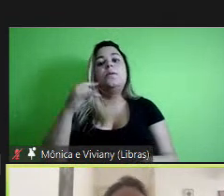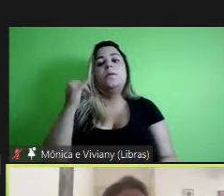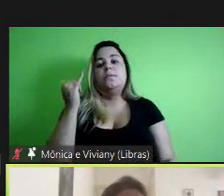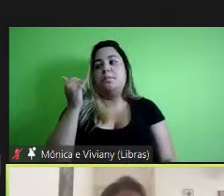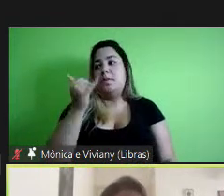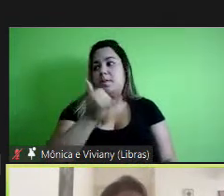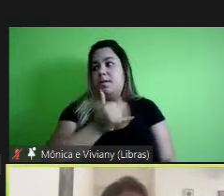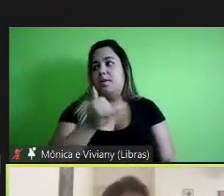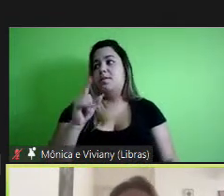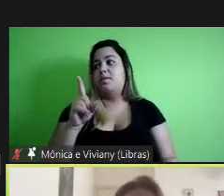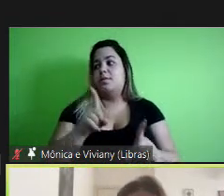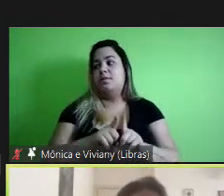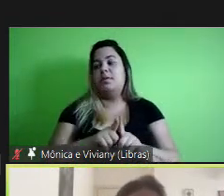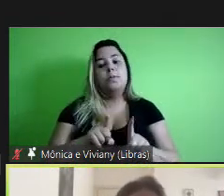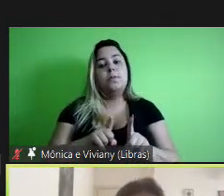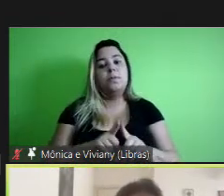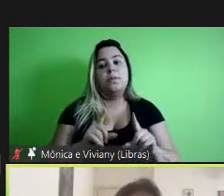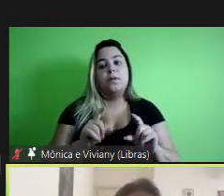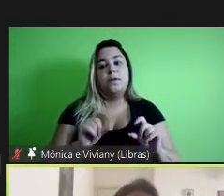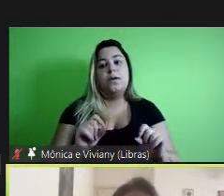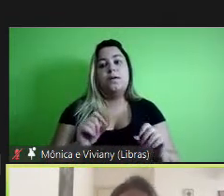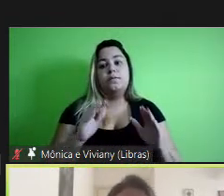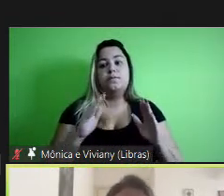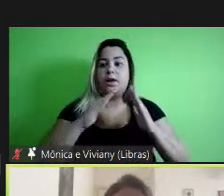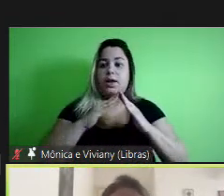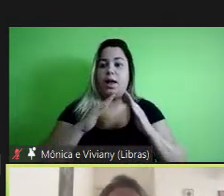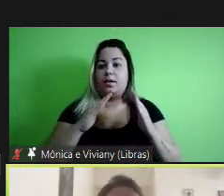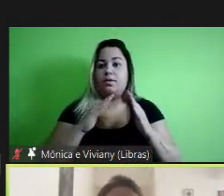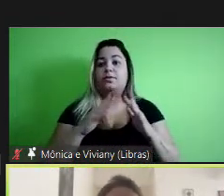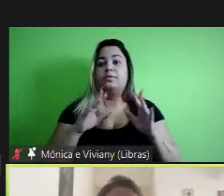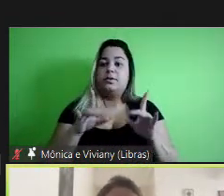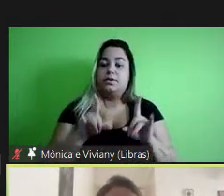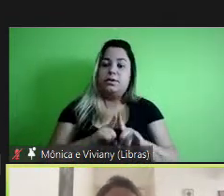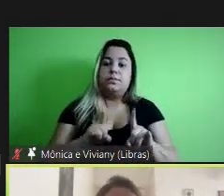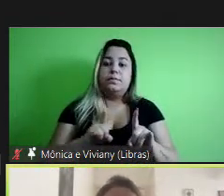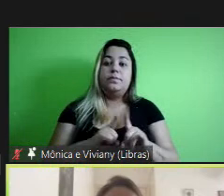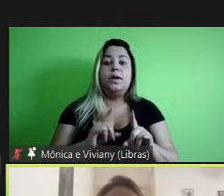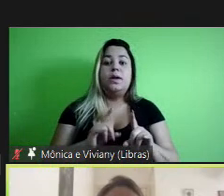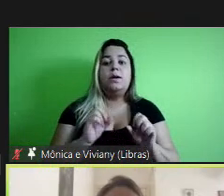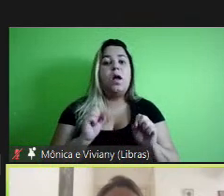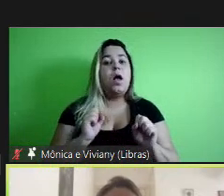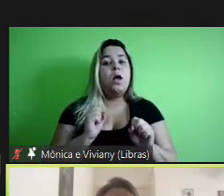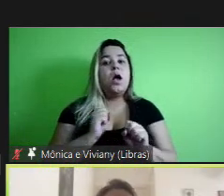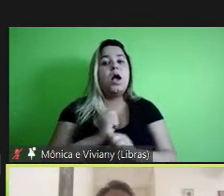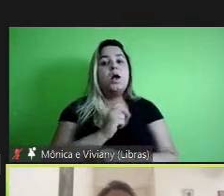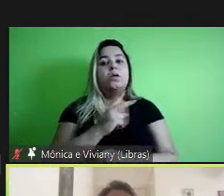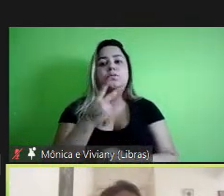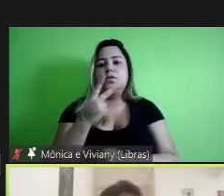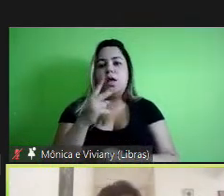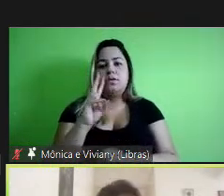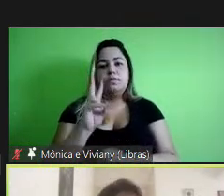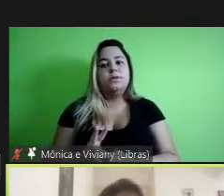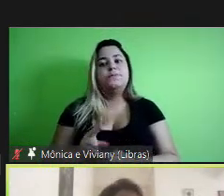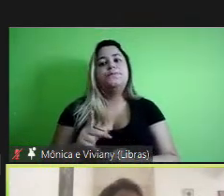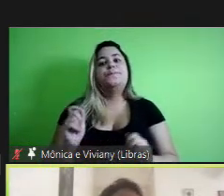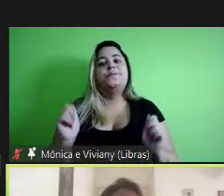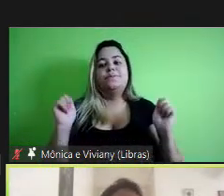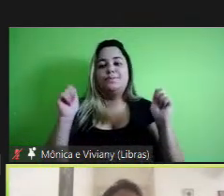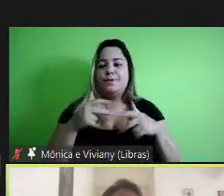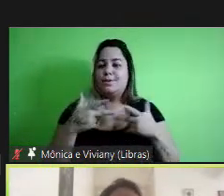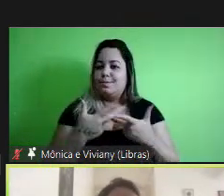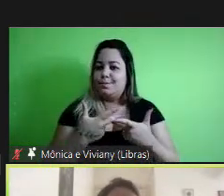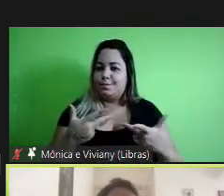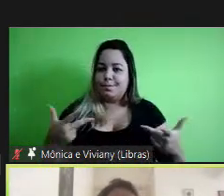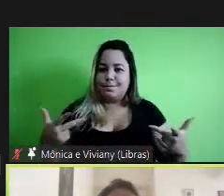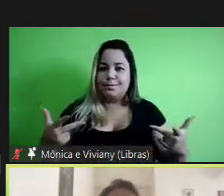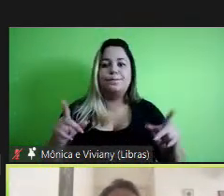planetary group. They were talking about a reflection that we only have one house. We're going to try to build this with you. So we